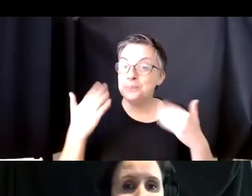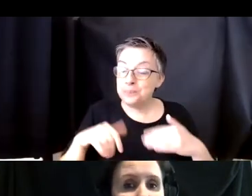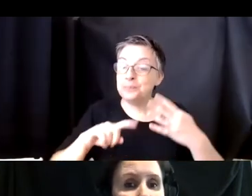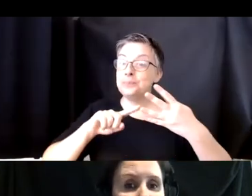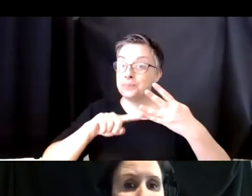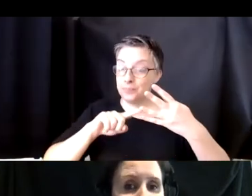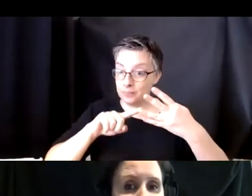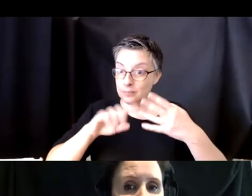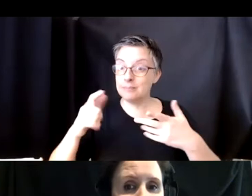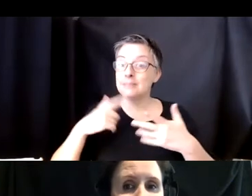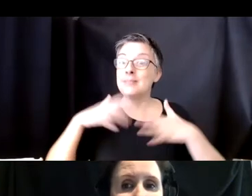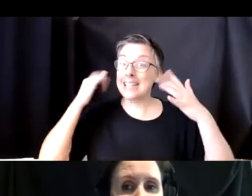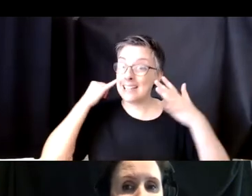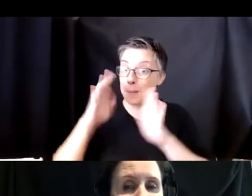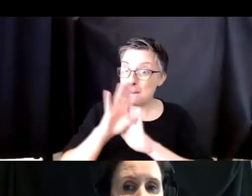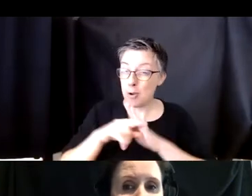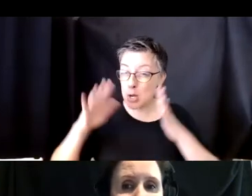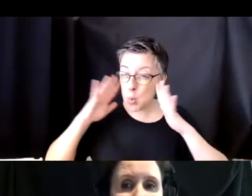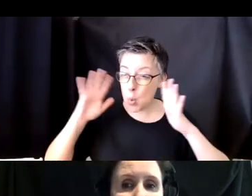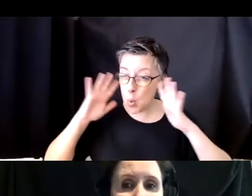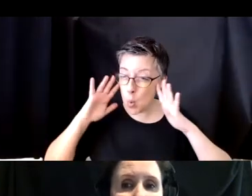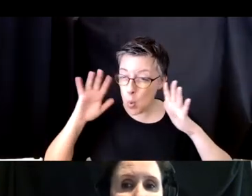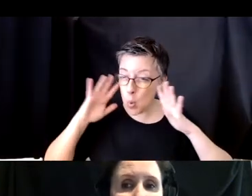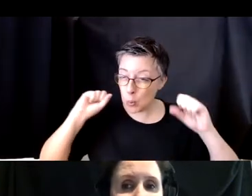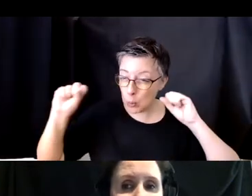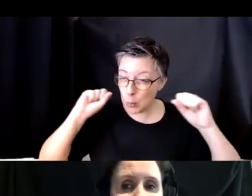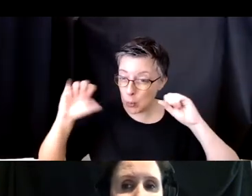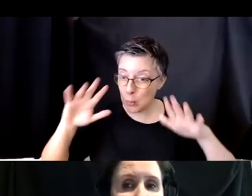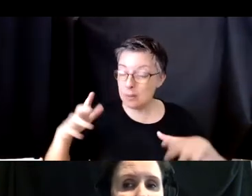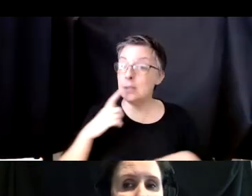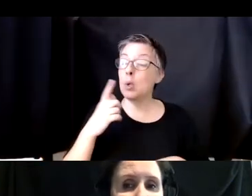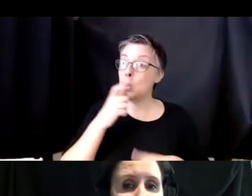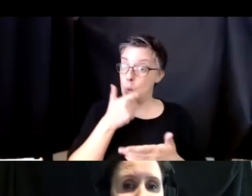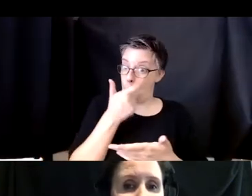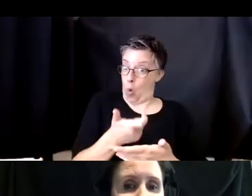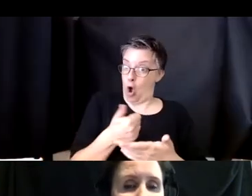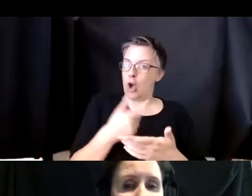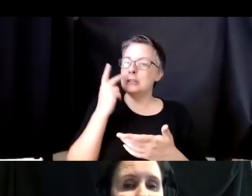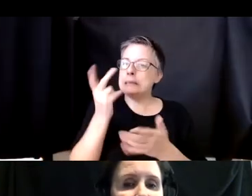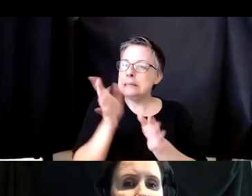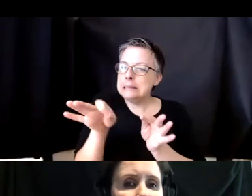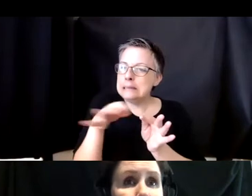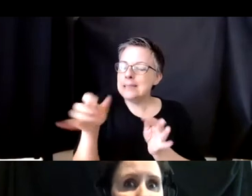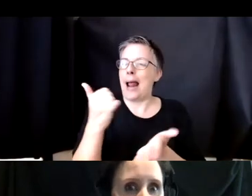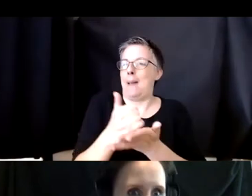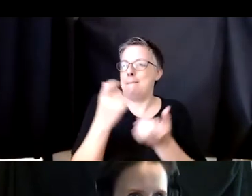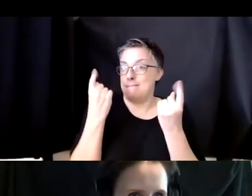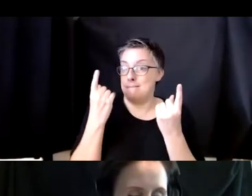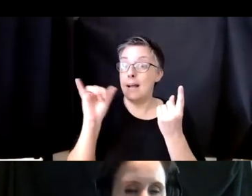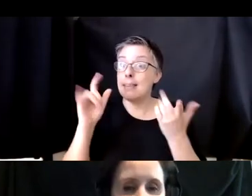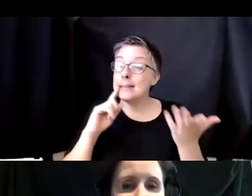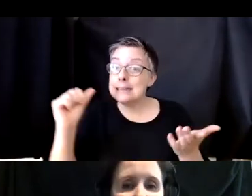benefit is in noisy background, caption help those understand what is on the TV. Think sports